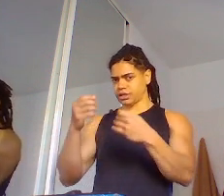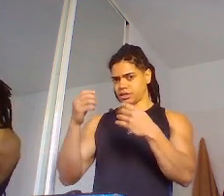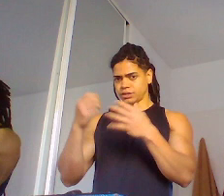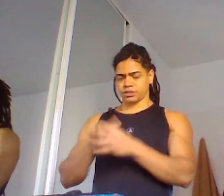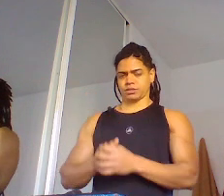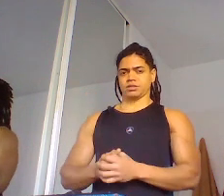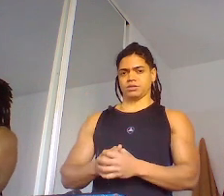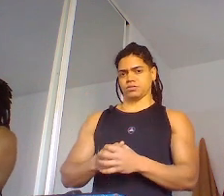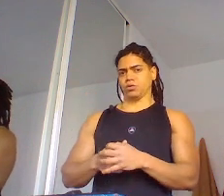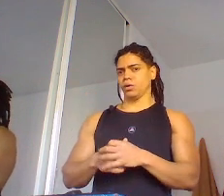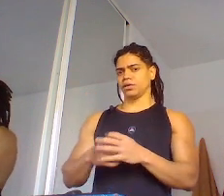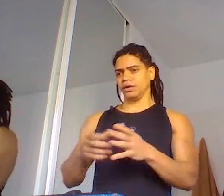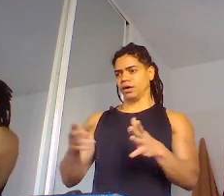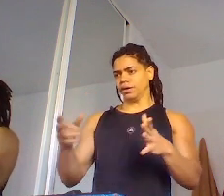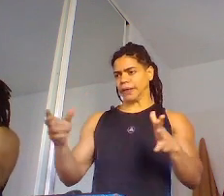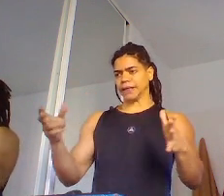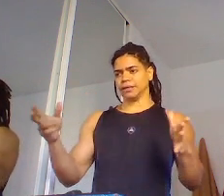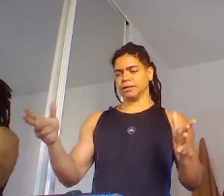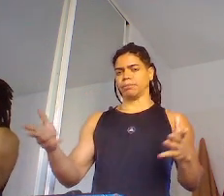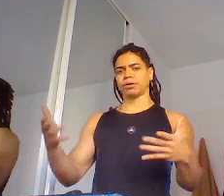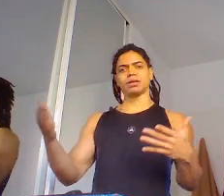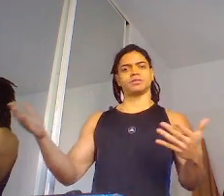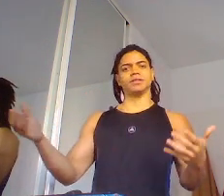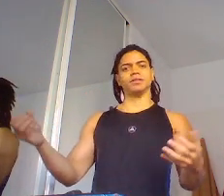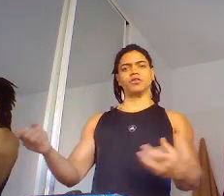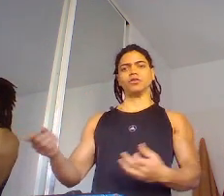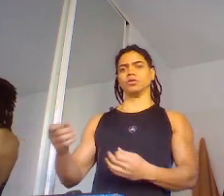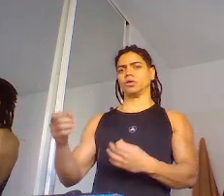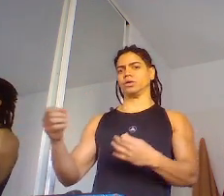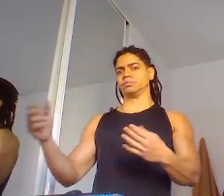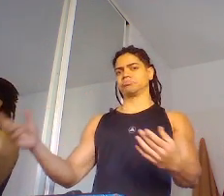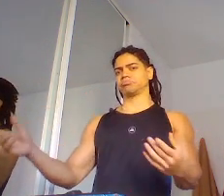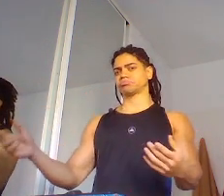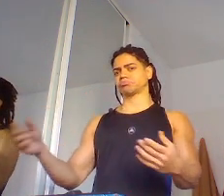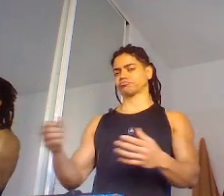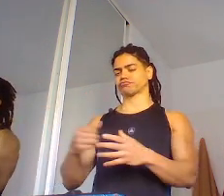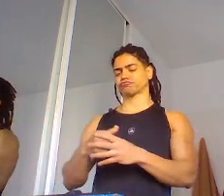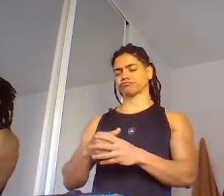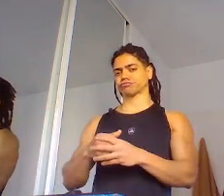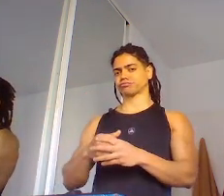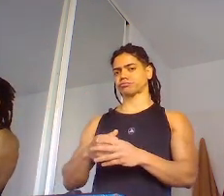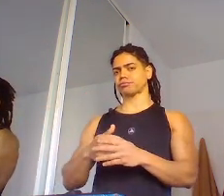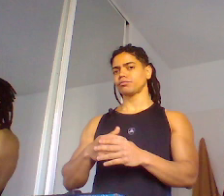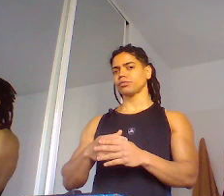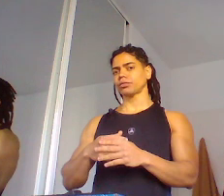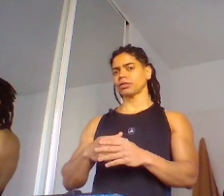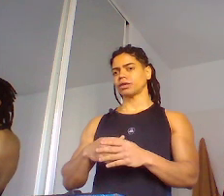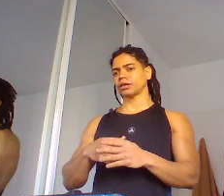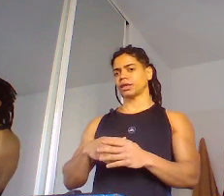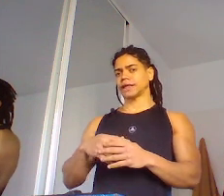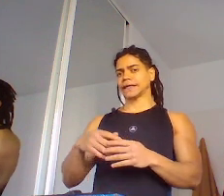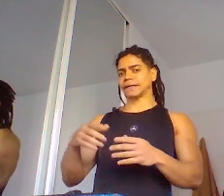advantage, whether are a process or